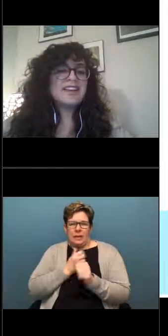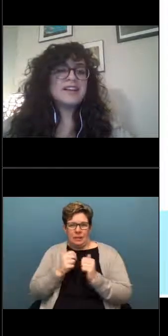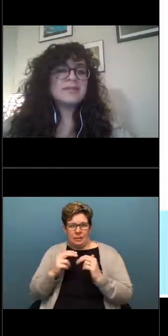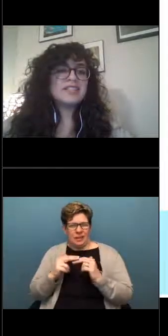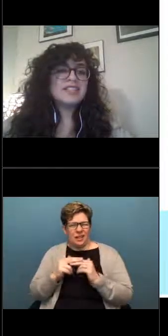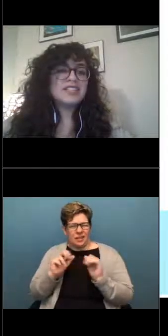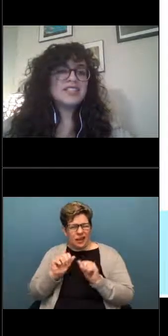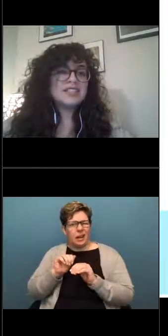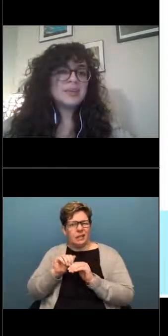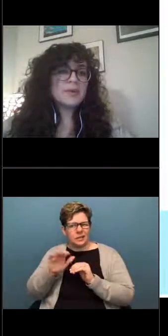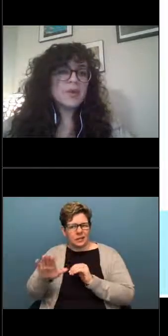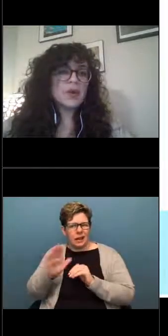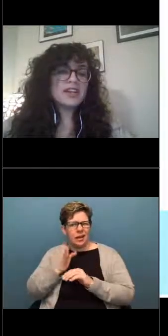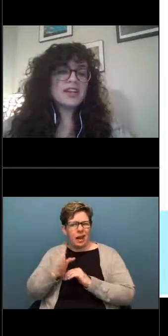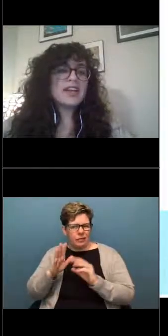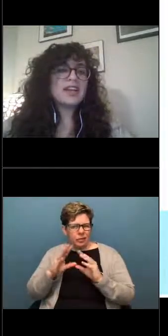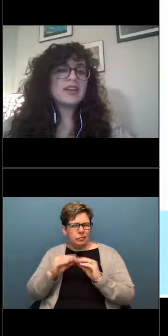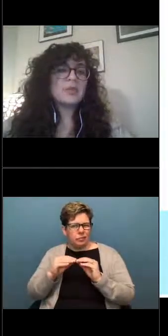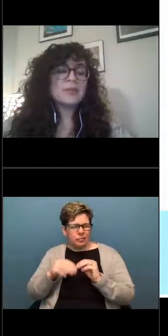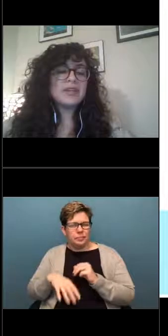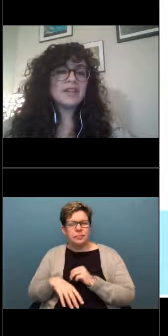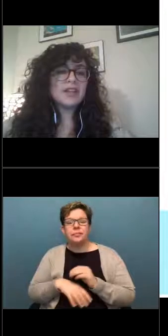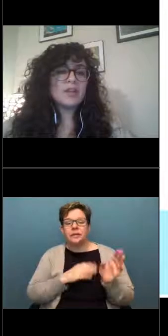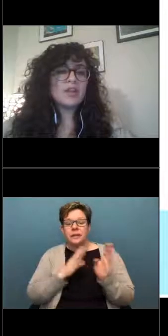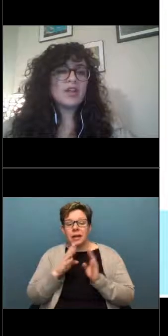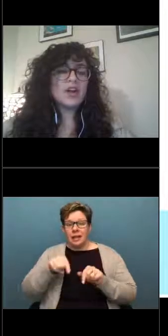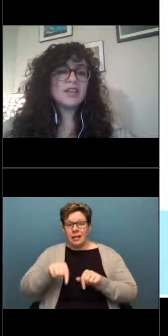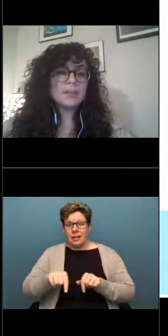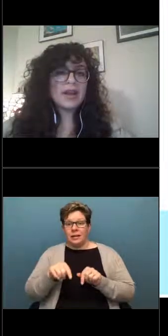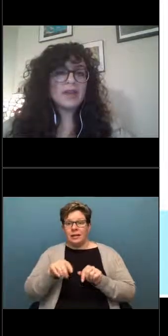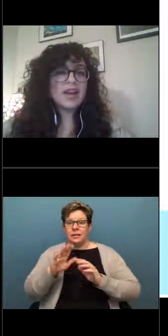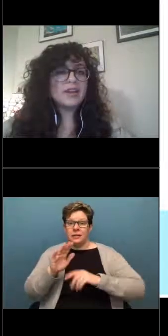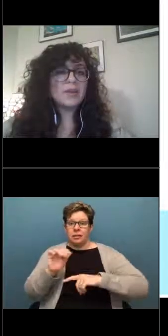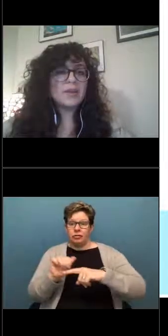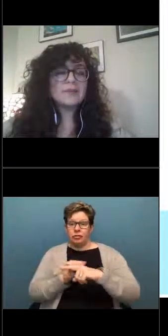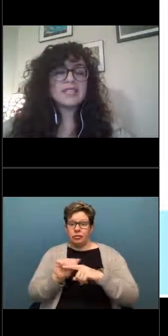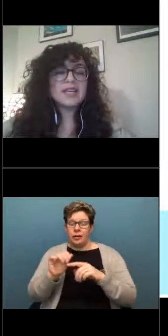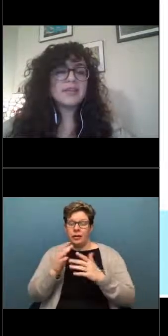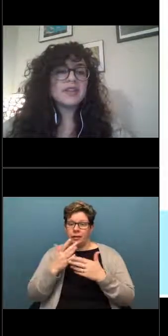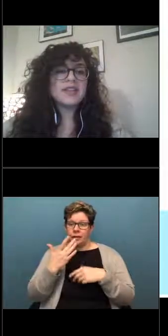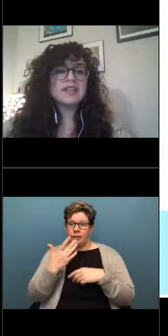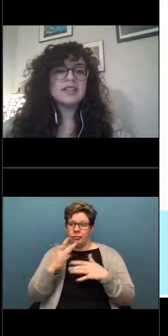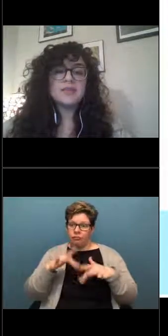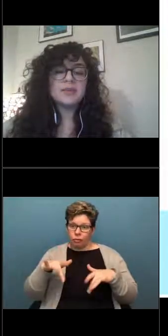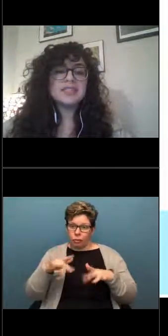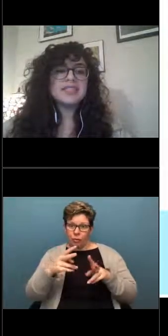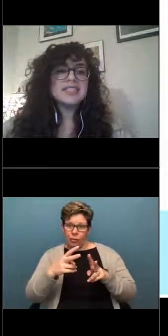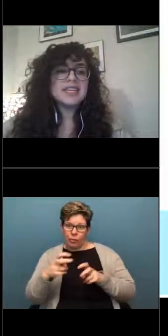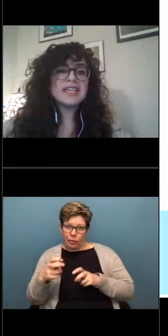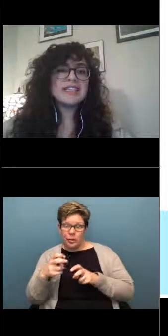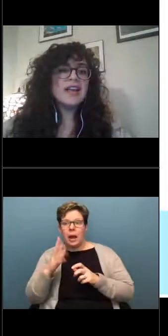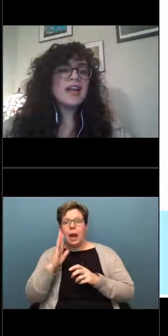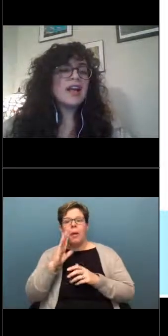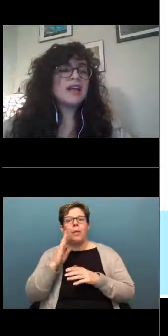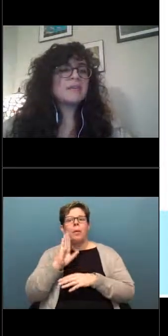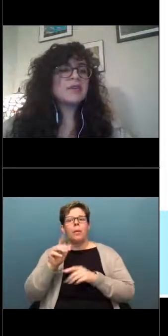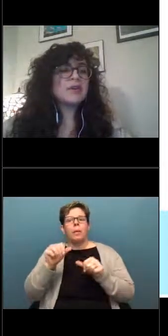Lastly, this session is recorded and will be available on the Empower Idaho website within the next few business